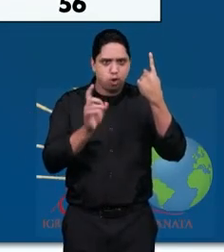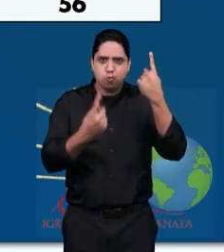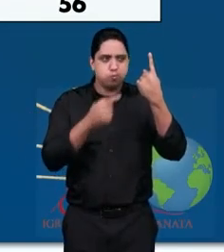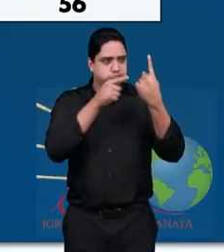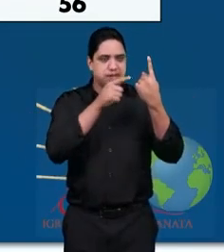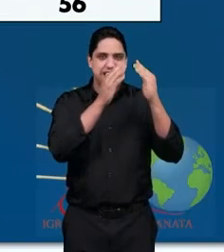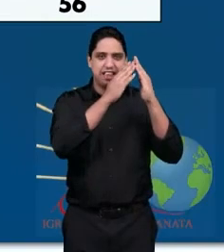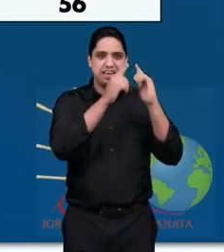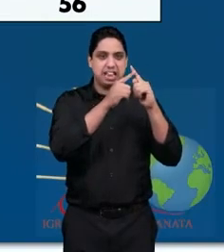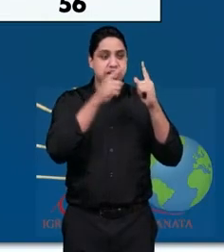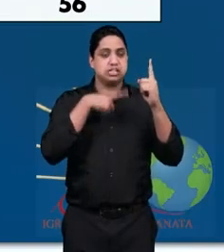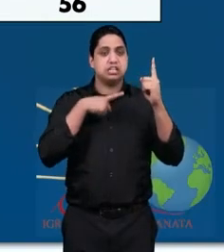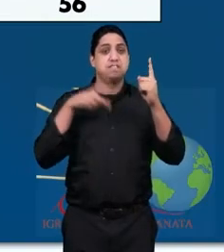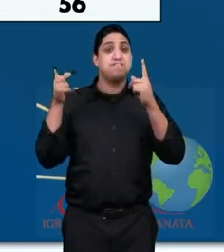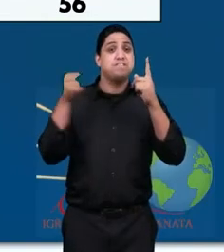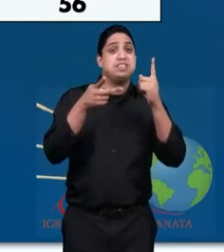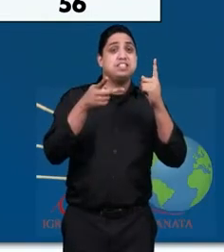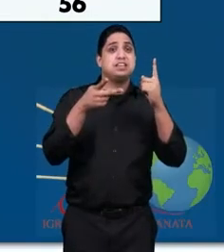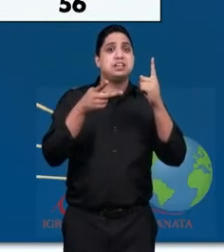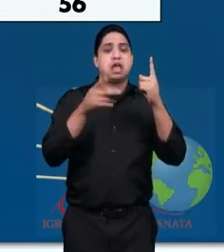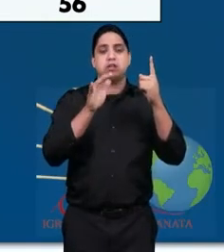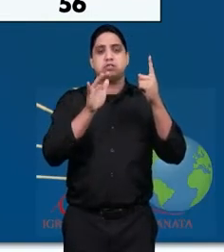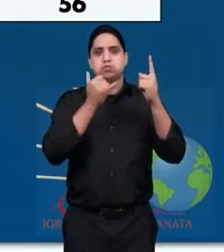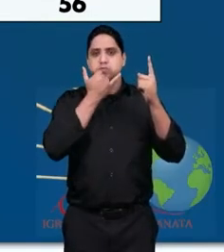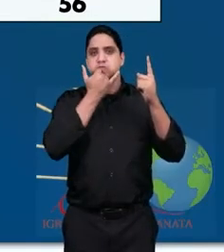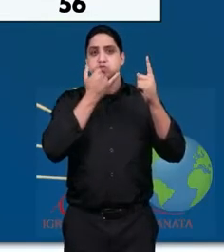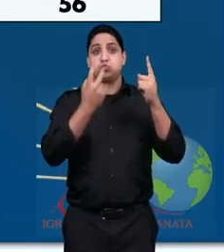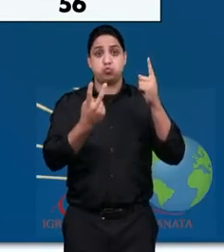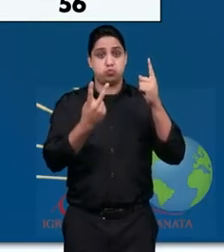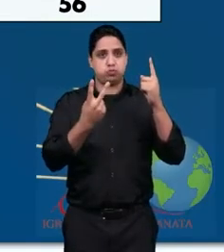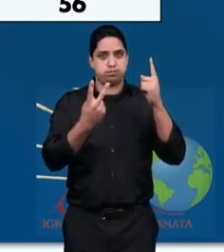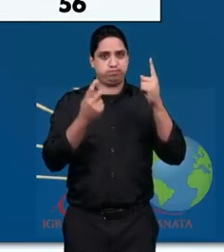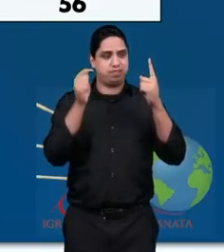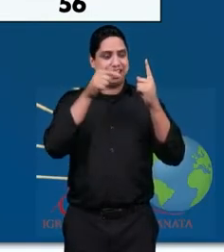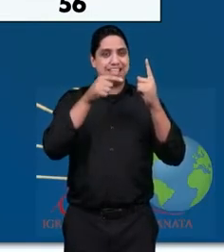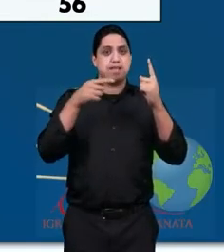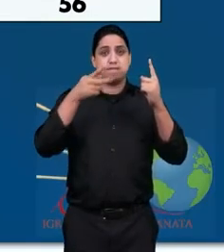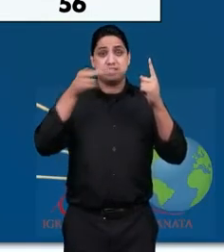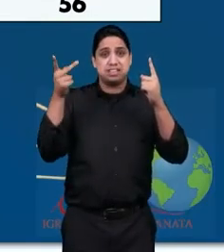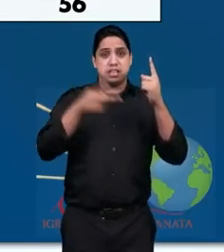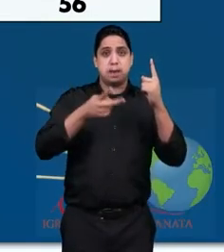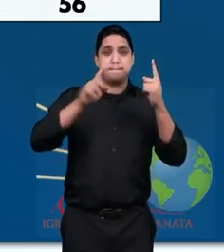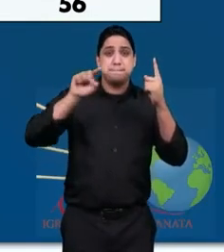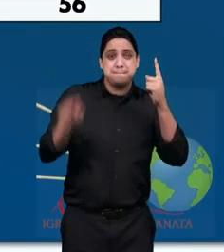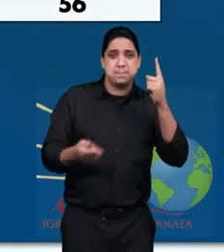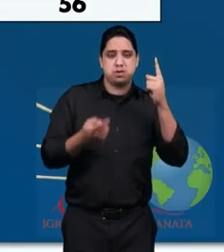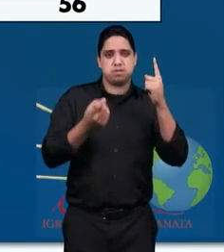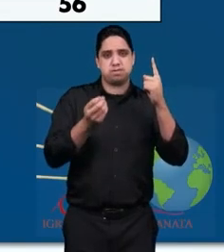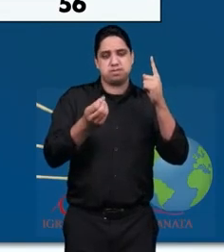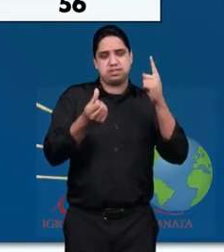With two churches in first place. Second place is Rio de Janeiro again,